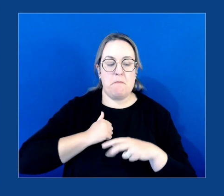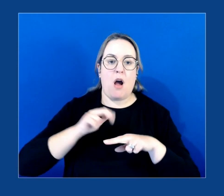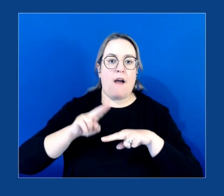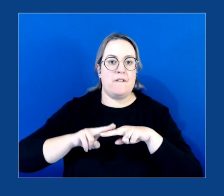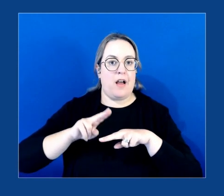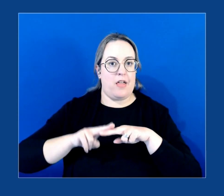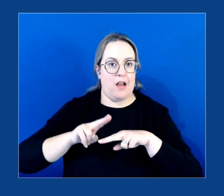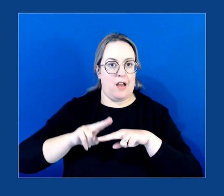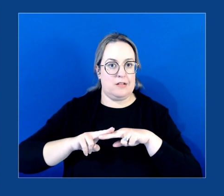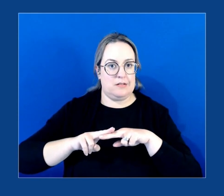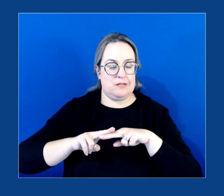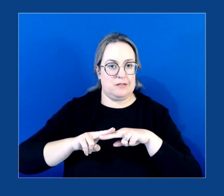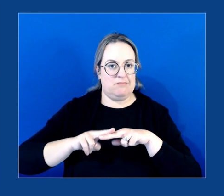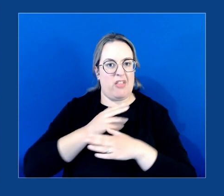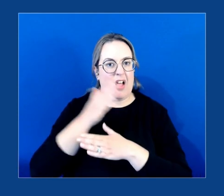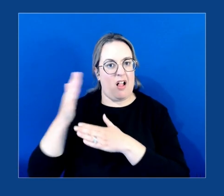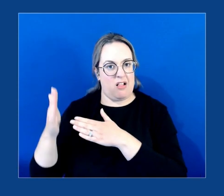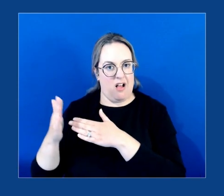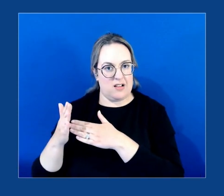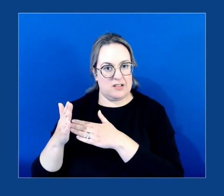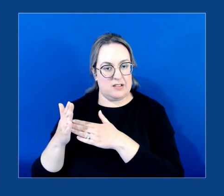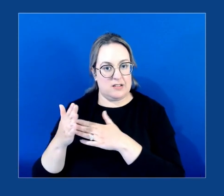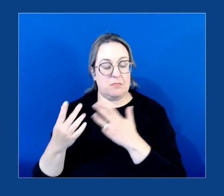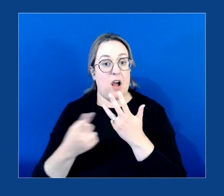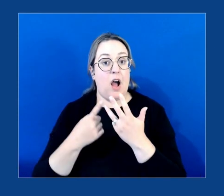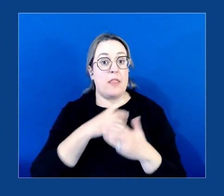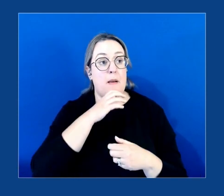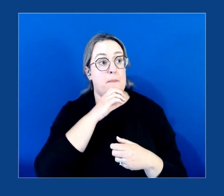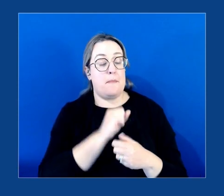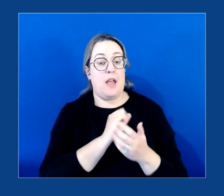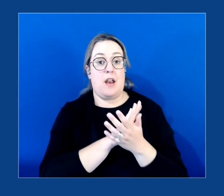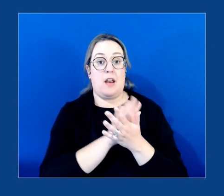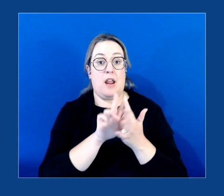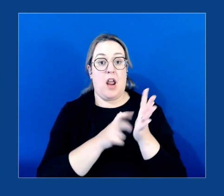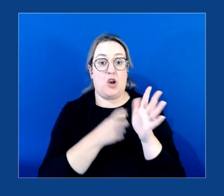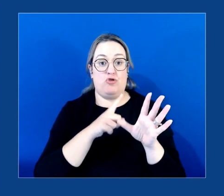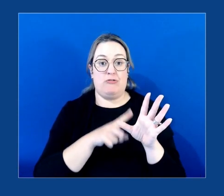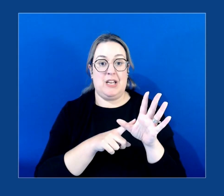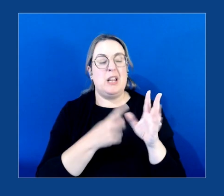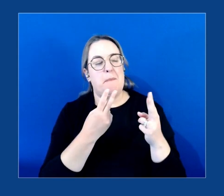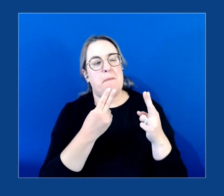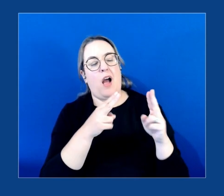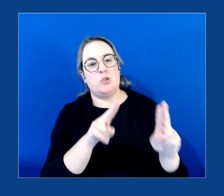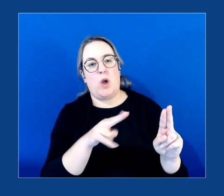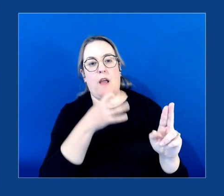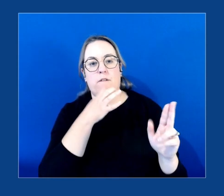But one of the other old men is old Henry. He passed away a couple of months ago. The oldest